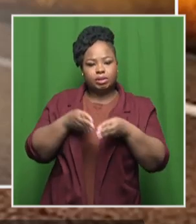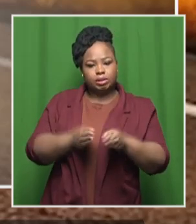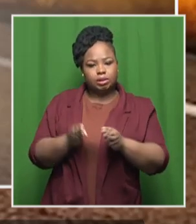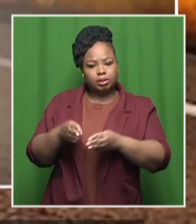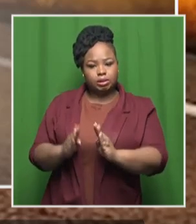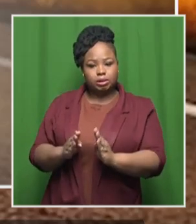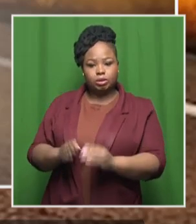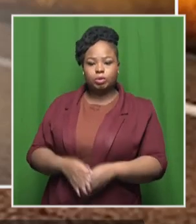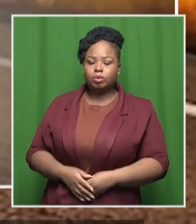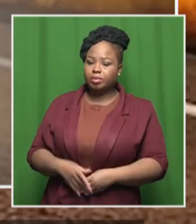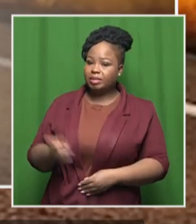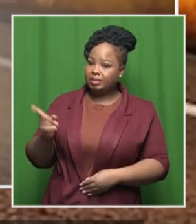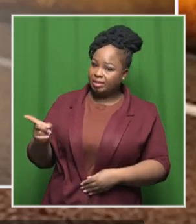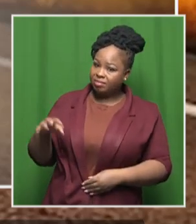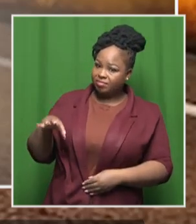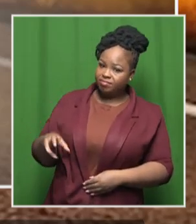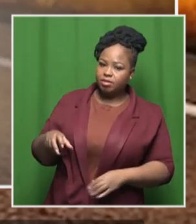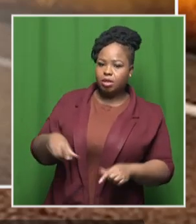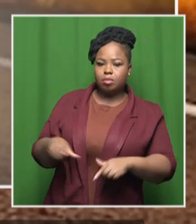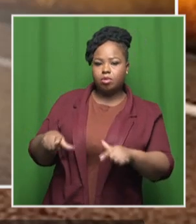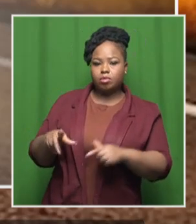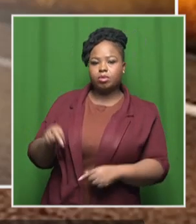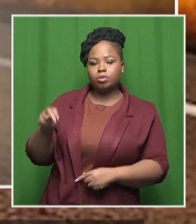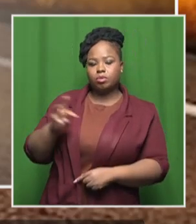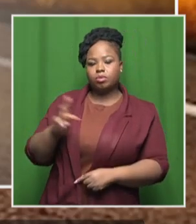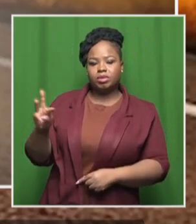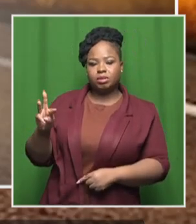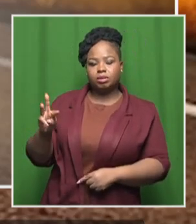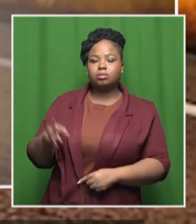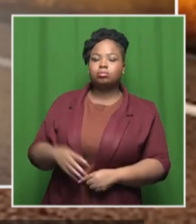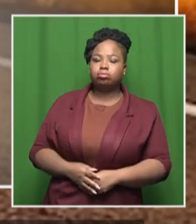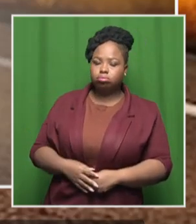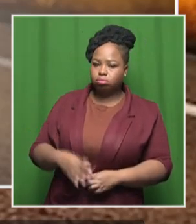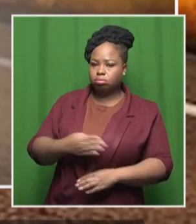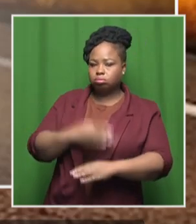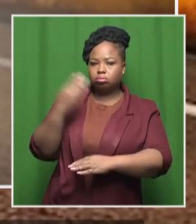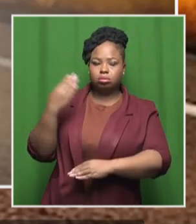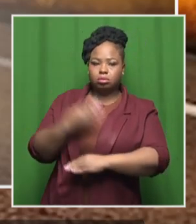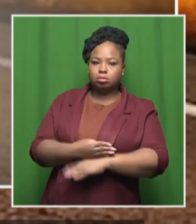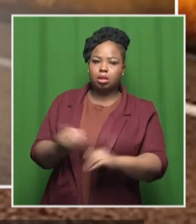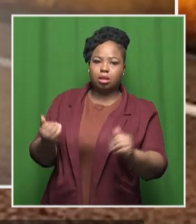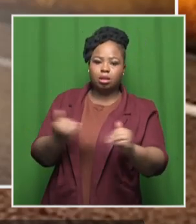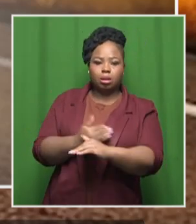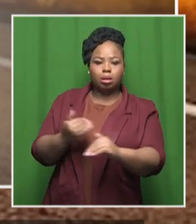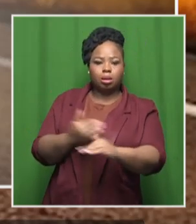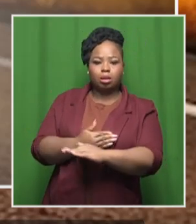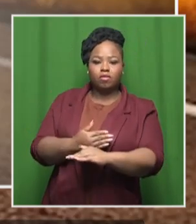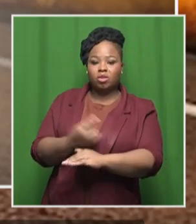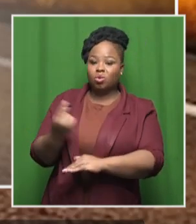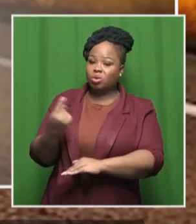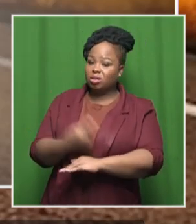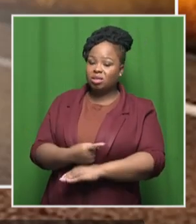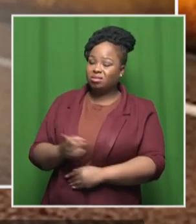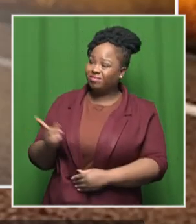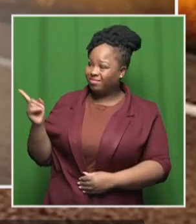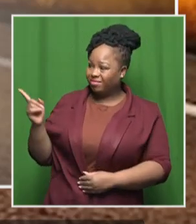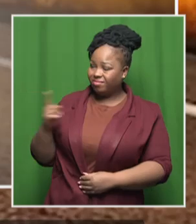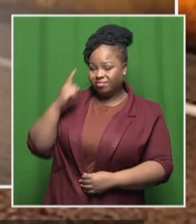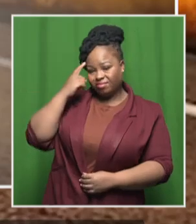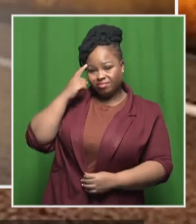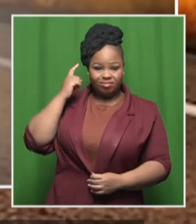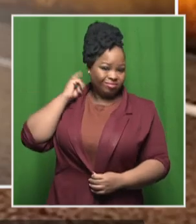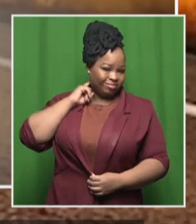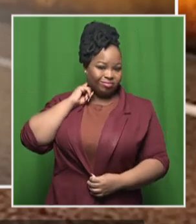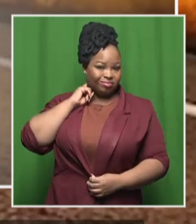northwest side of that provincial sort of Limpopo northwest border, and you can really sit there both directions all day long. So just factor that in. It's